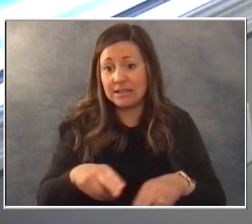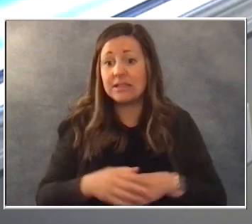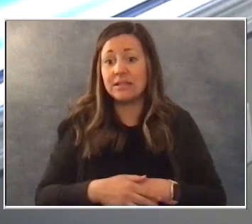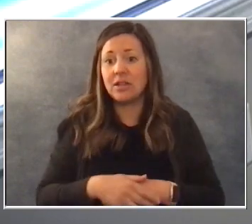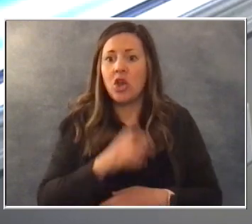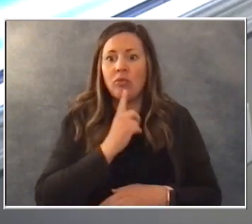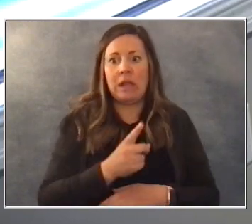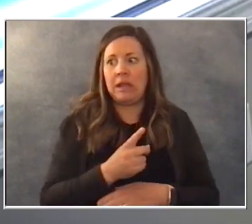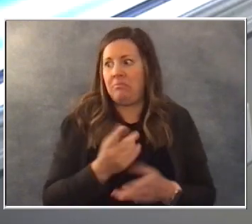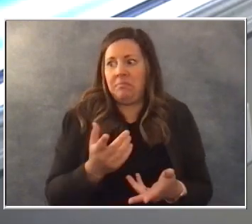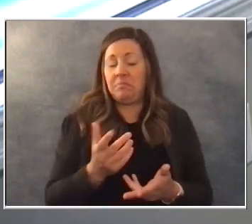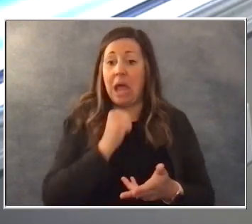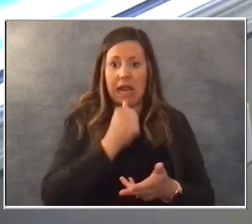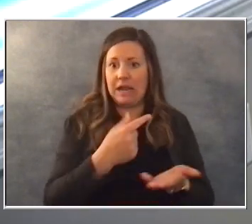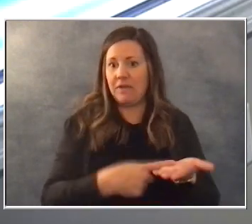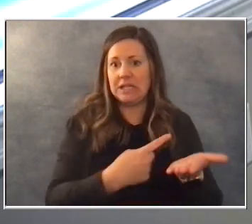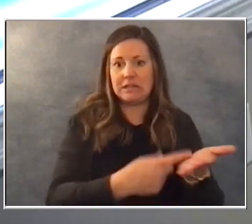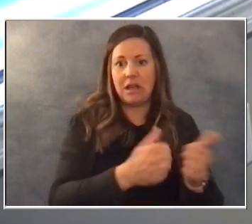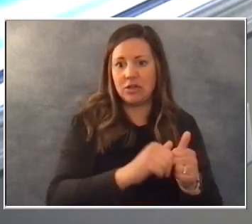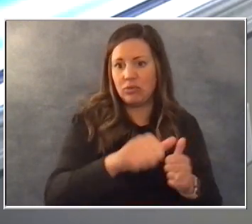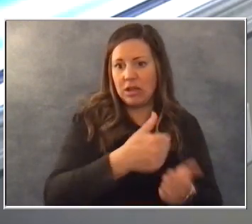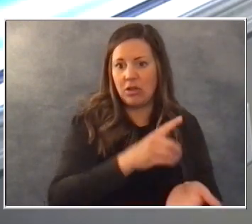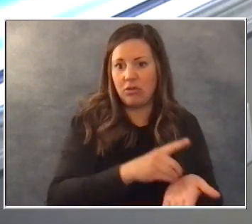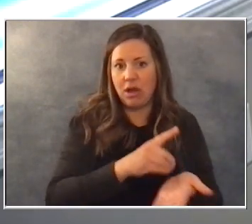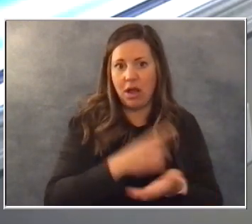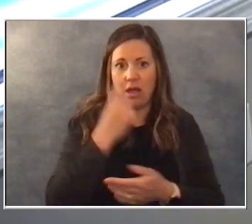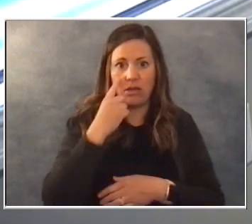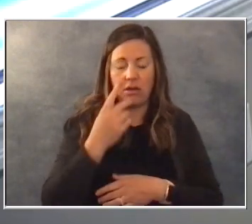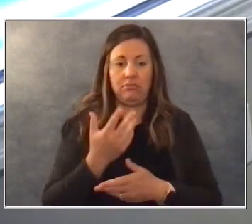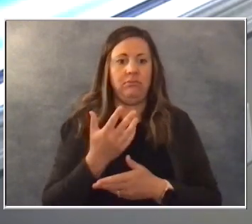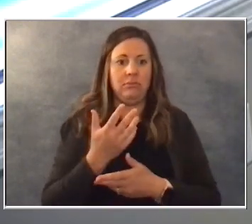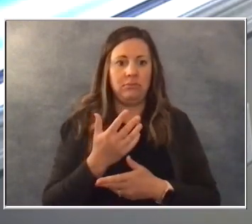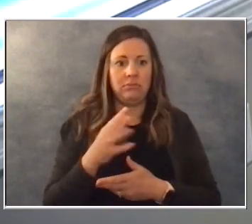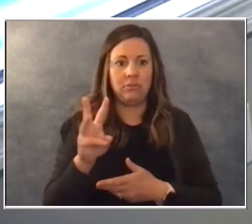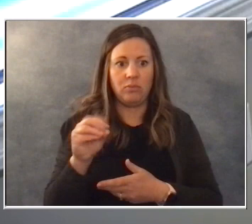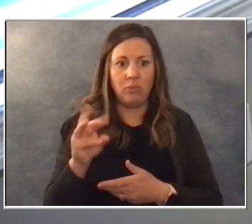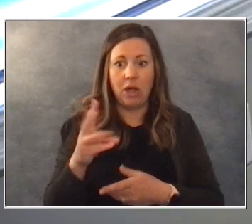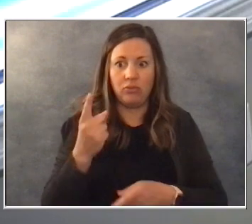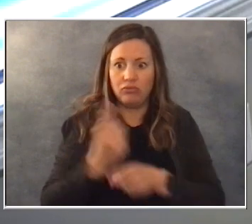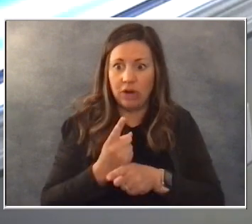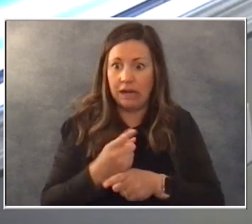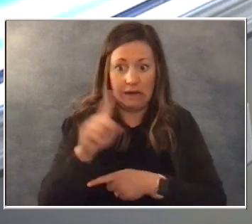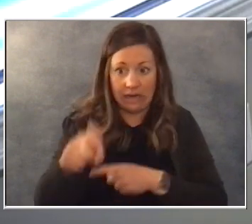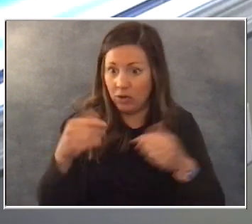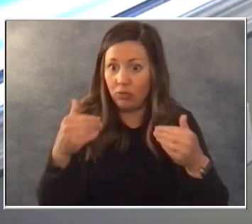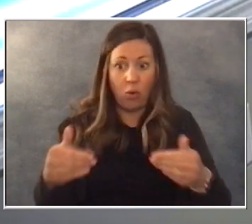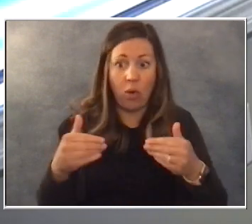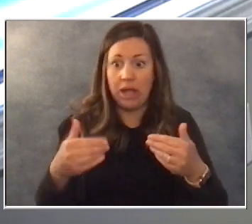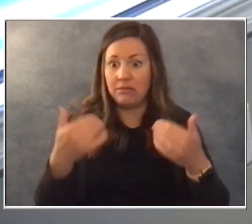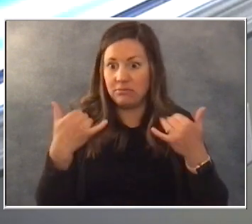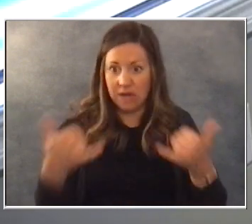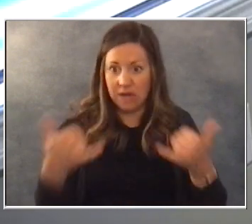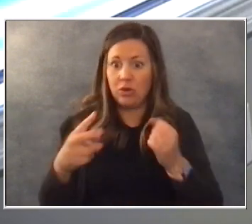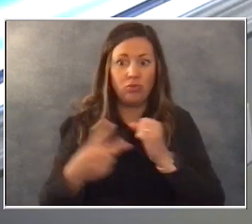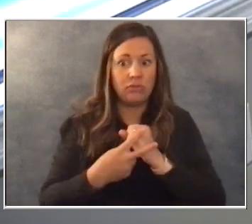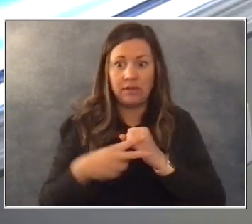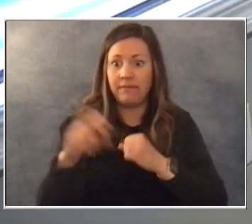I had with another doctor. And I thought, wow, you're right. I need to do this like right now.